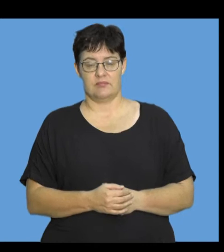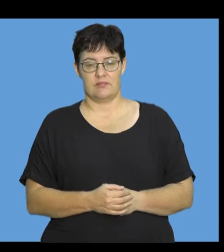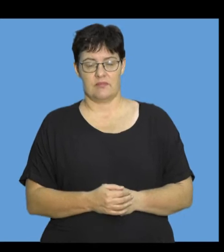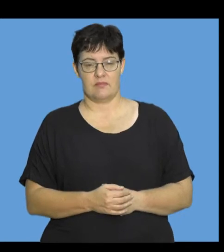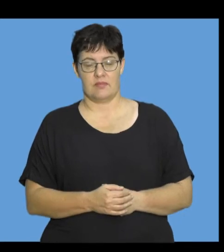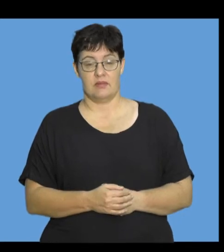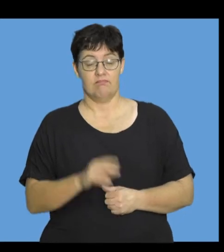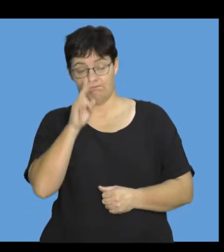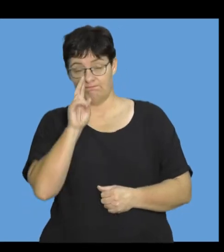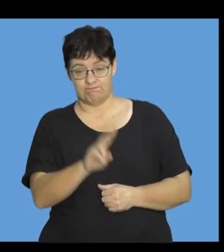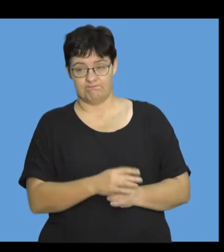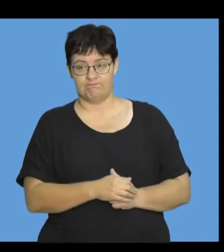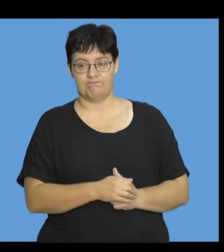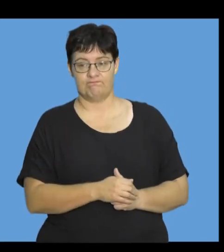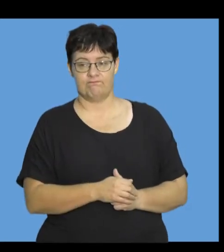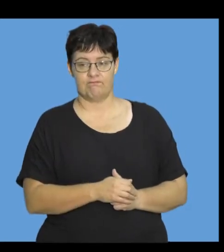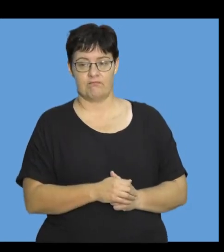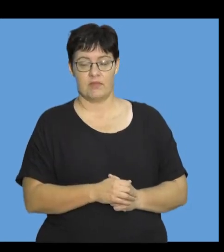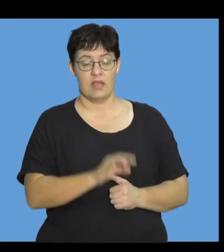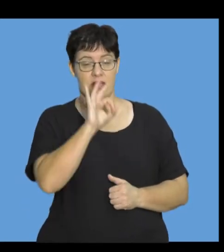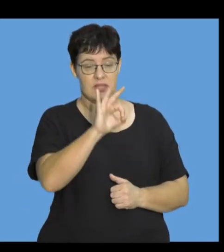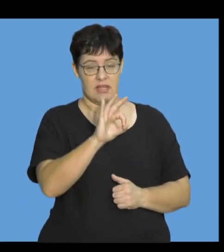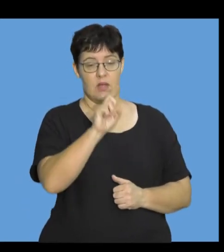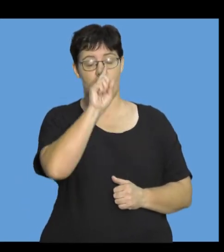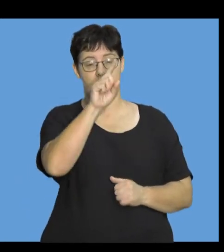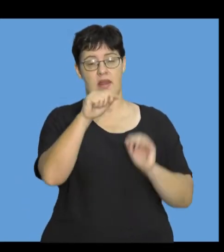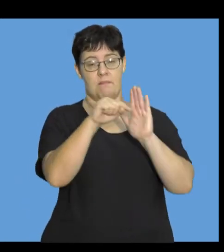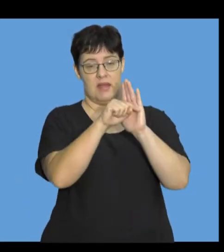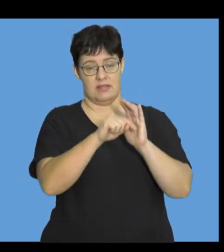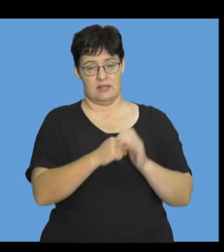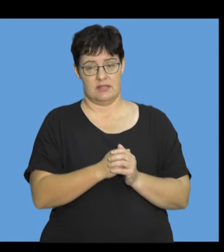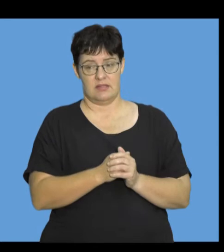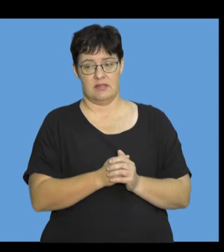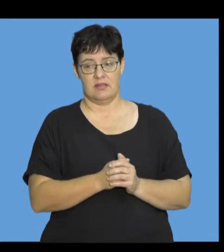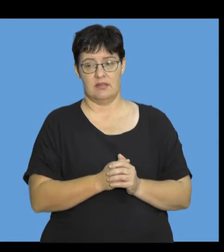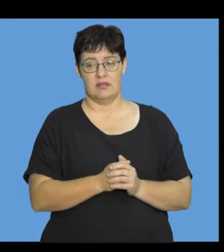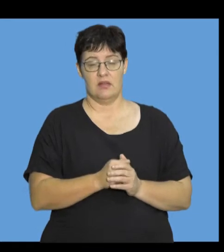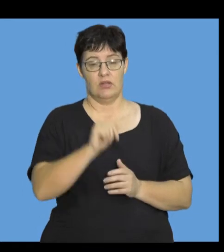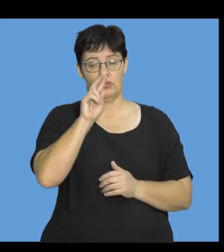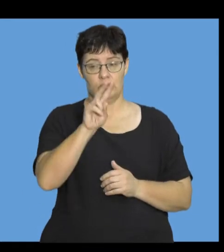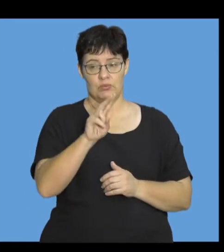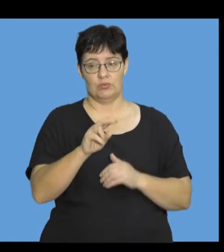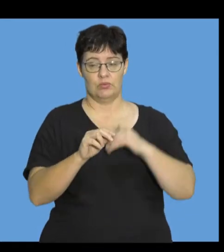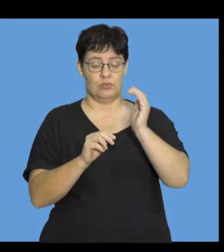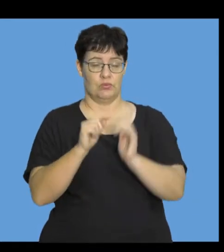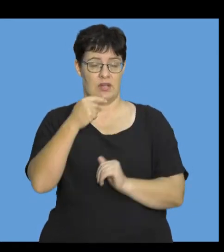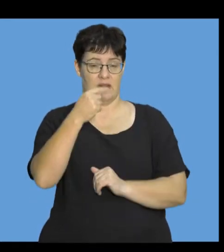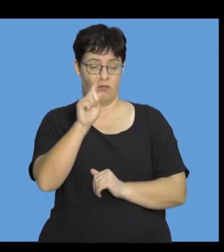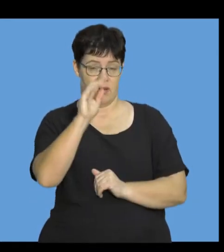is, if I check this, is going to be 3 to the exponent of 1 minus 2 into negative